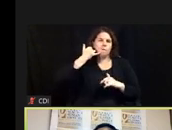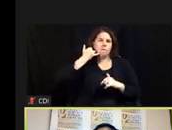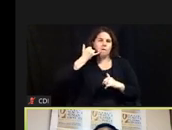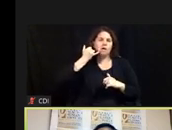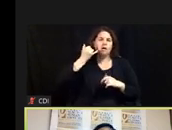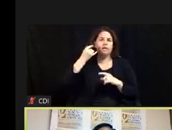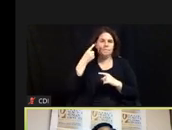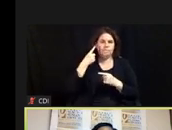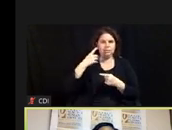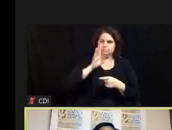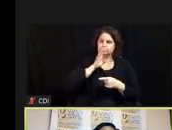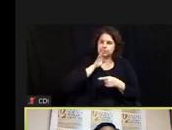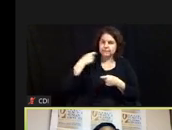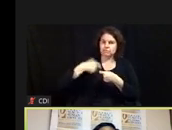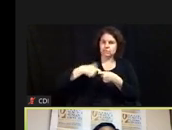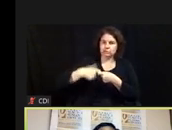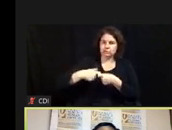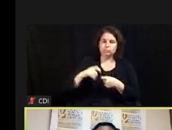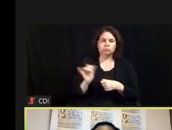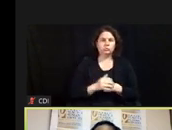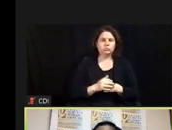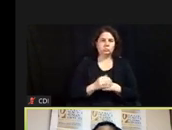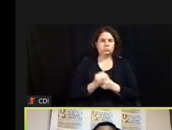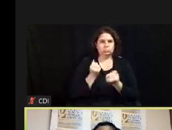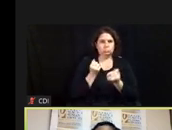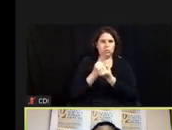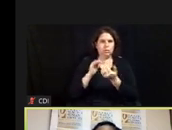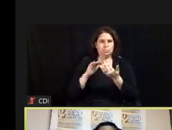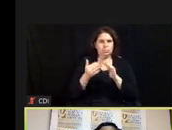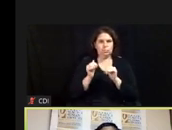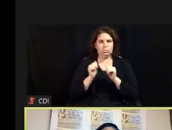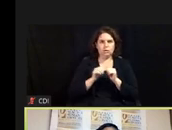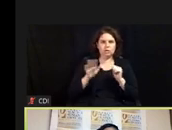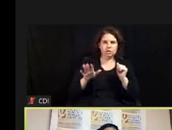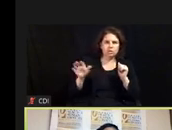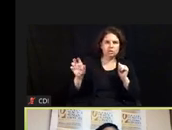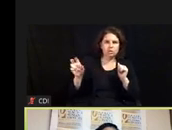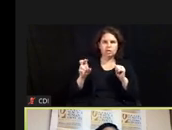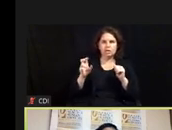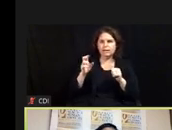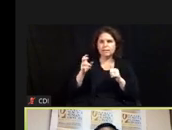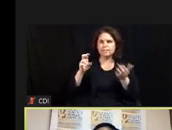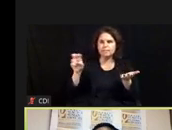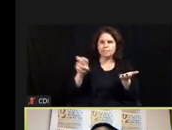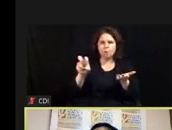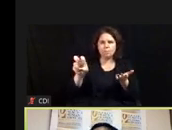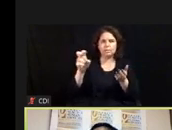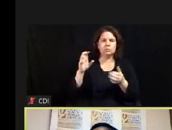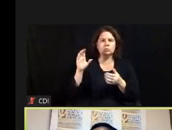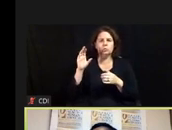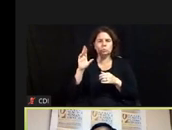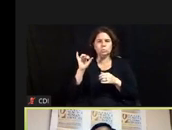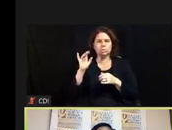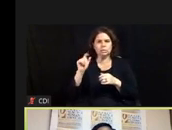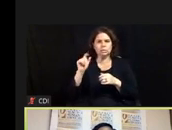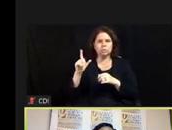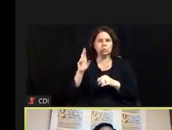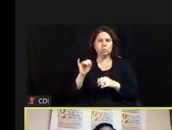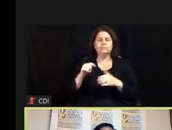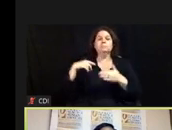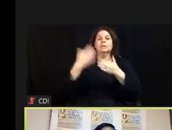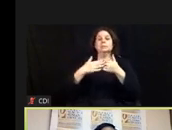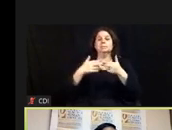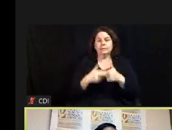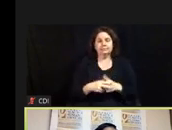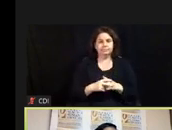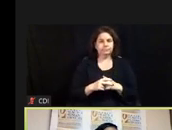through mobile crisis unit and through our crisis stabilization unit. Next slide. I also just